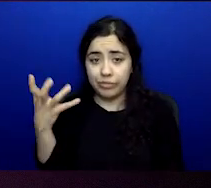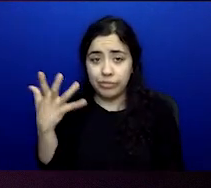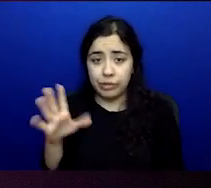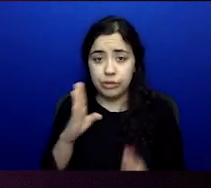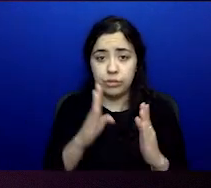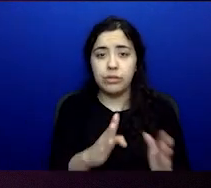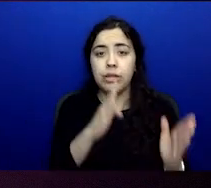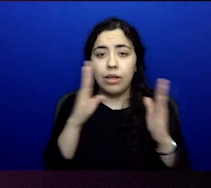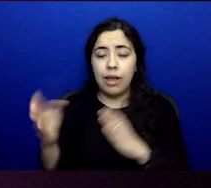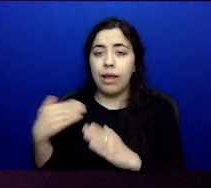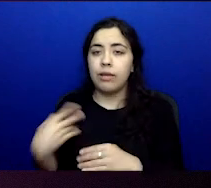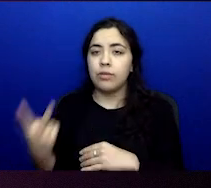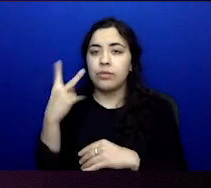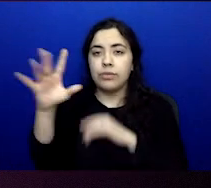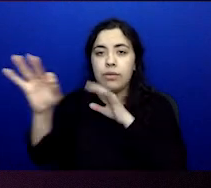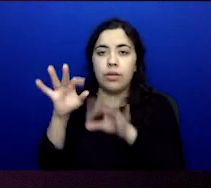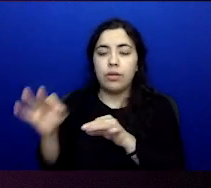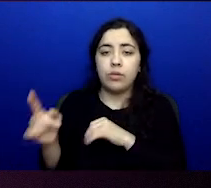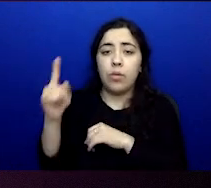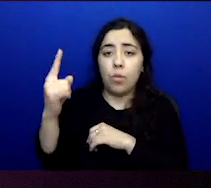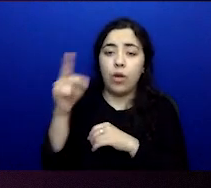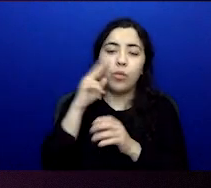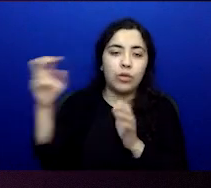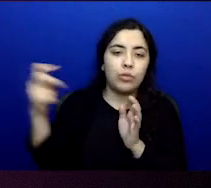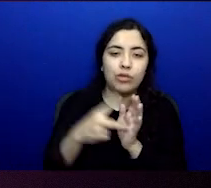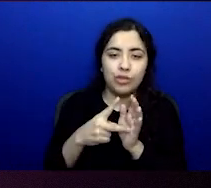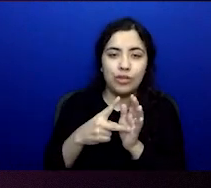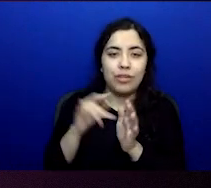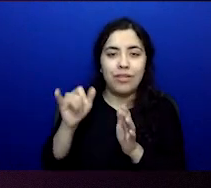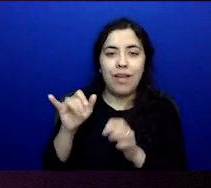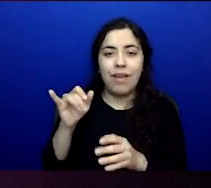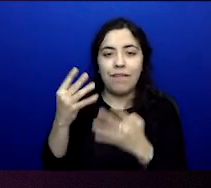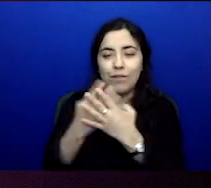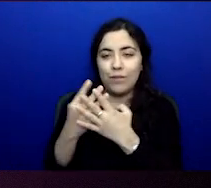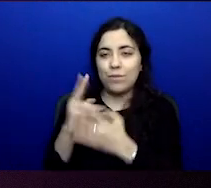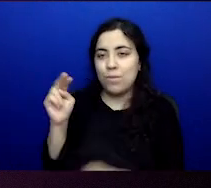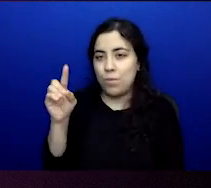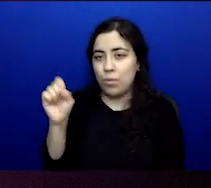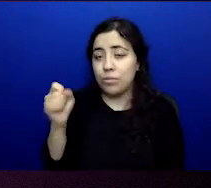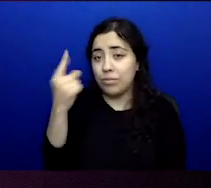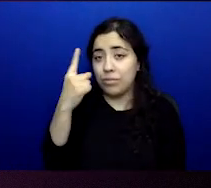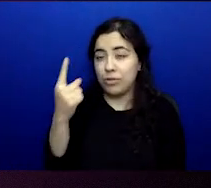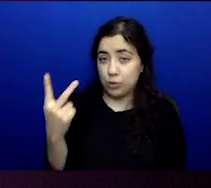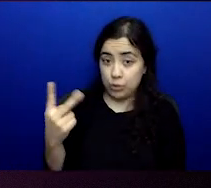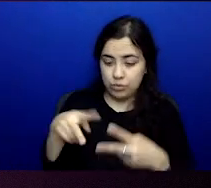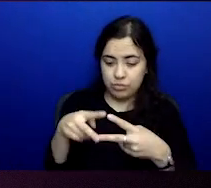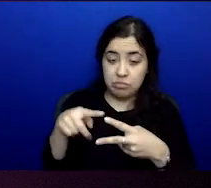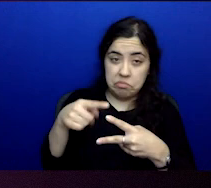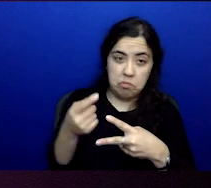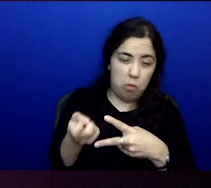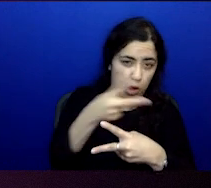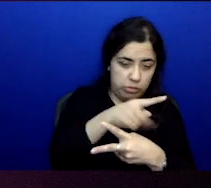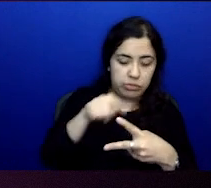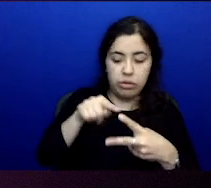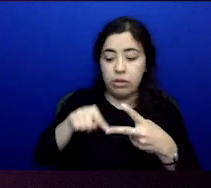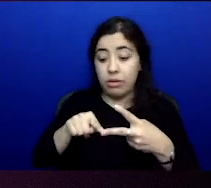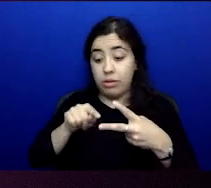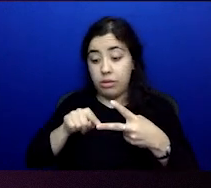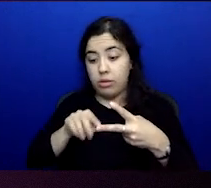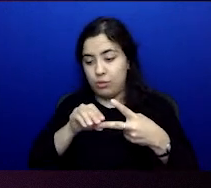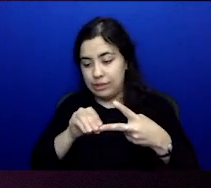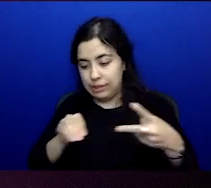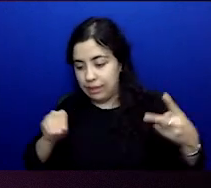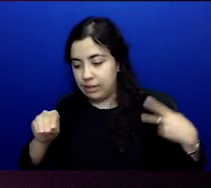2 selectors, one selector that will simply return the set of filtered nodes. The other selector is that we will actually take that node